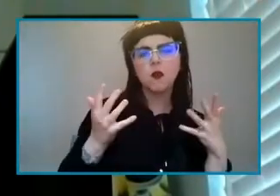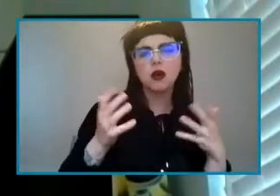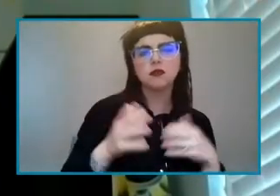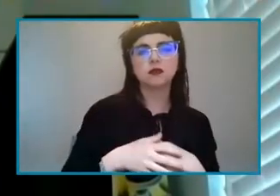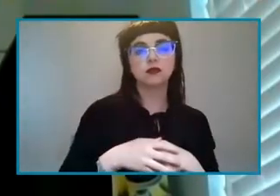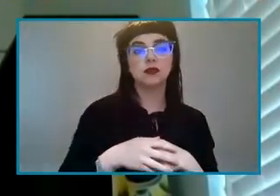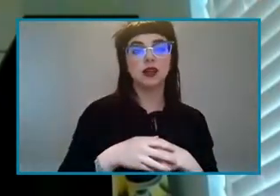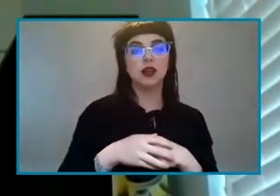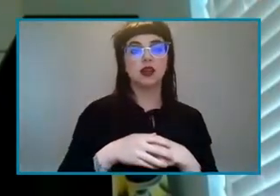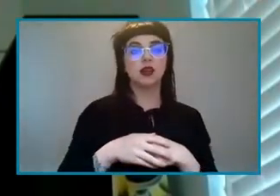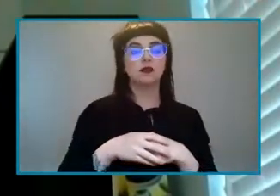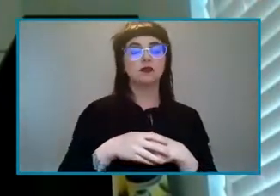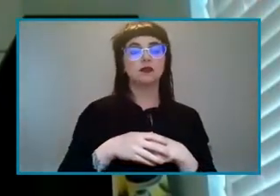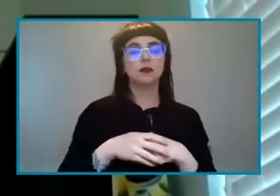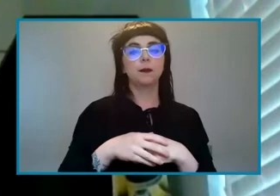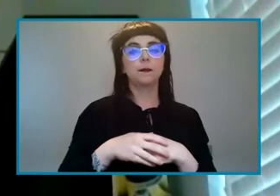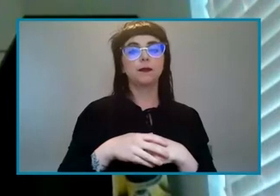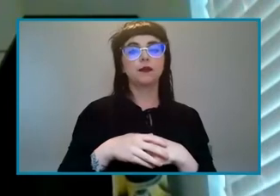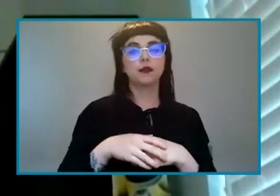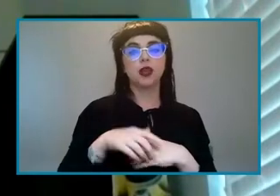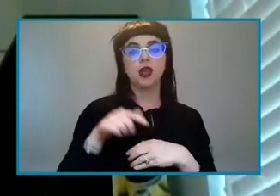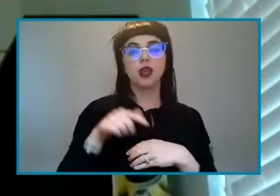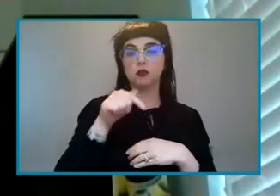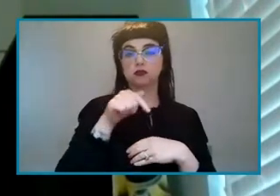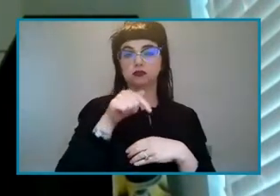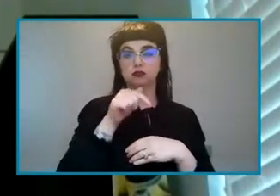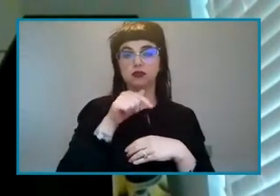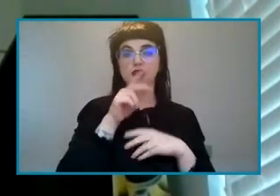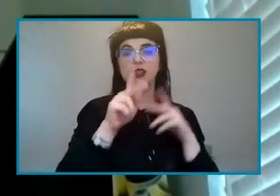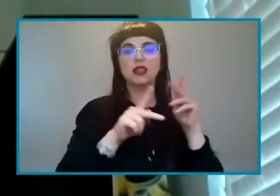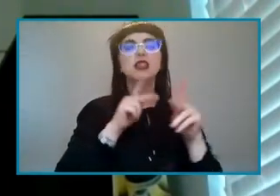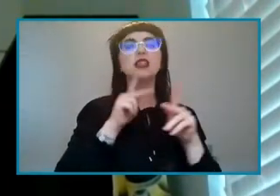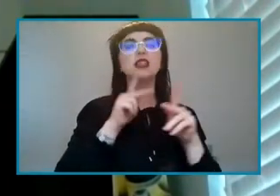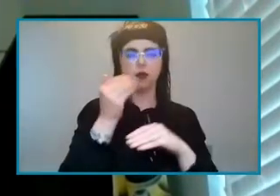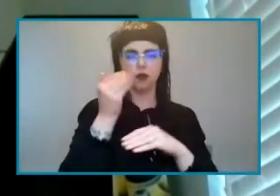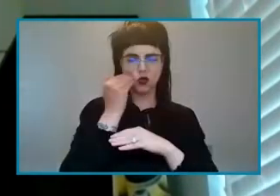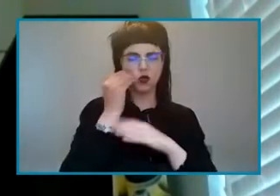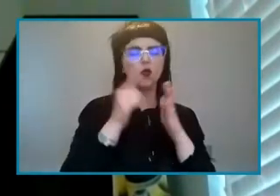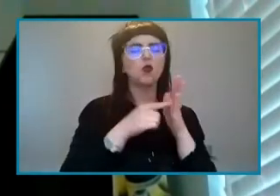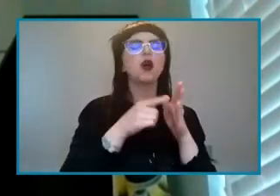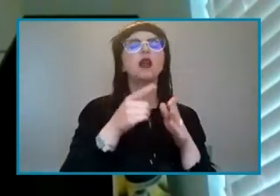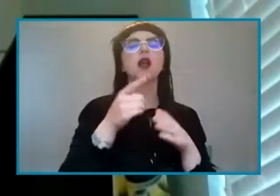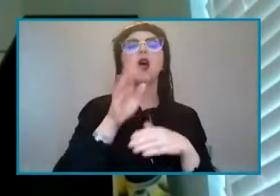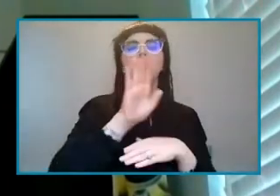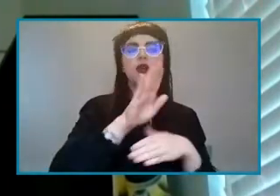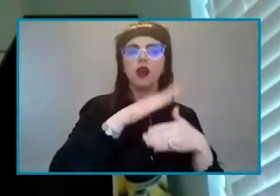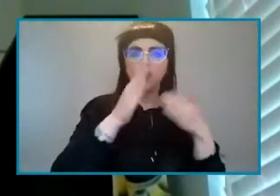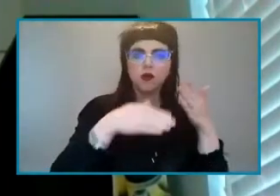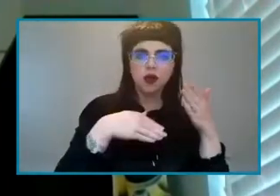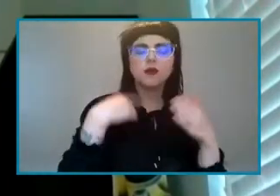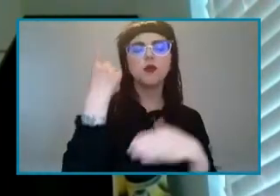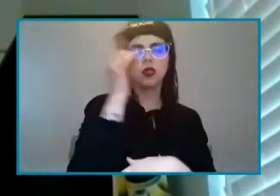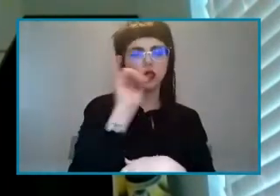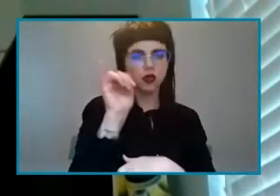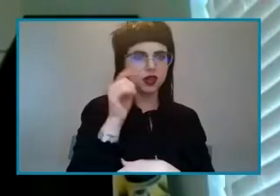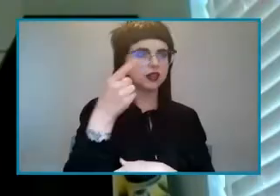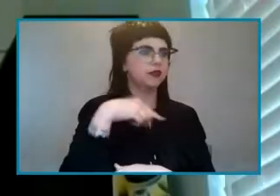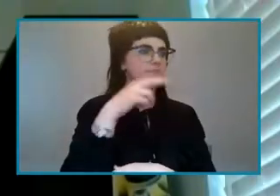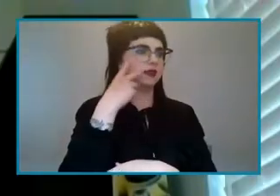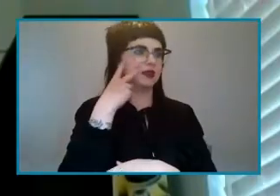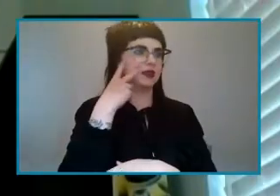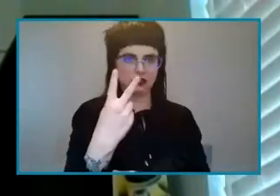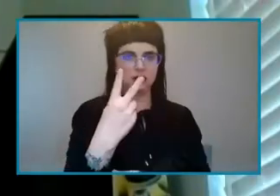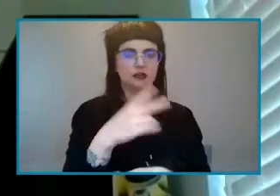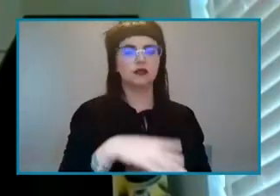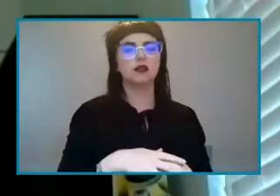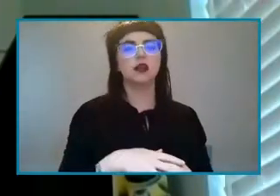while. So these folks were very aware of what these outcomes looked like. They'd experienced them, they'd seen them in action. Putting words